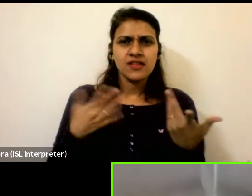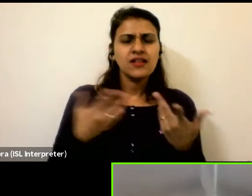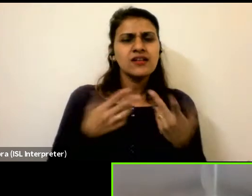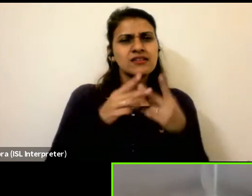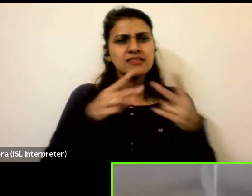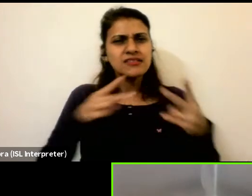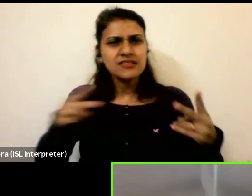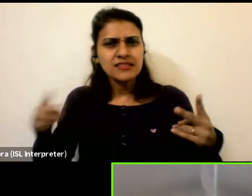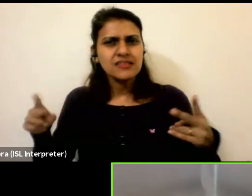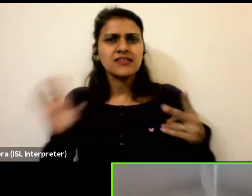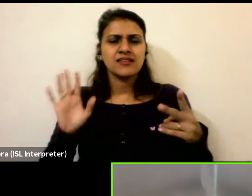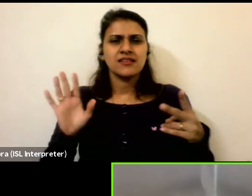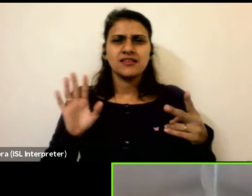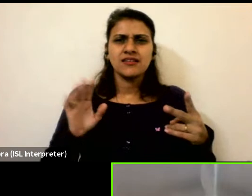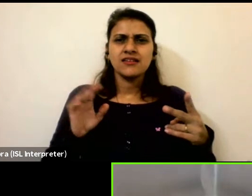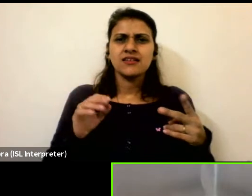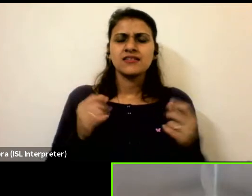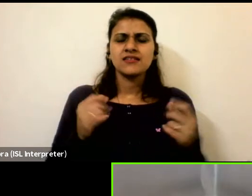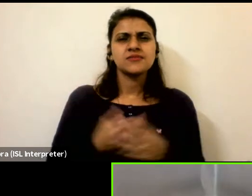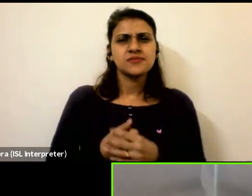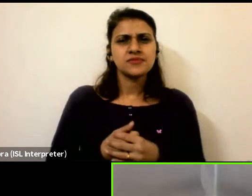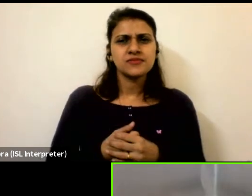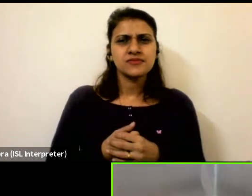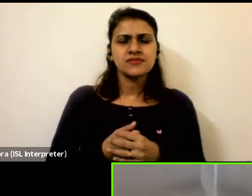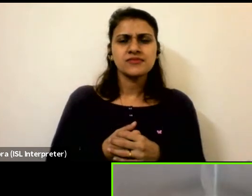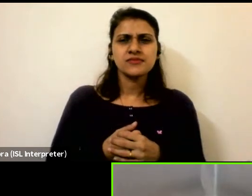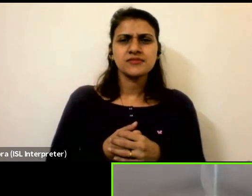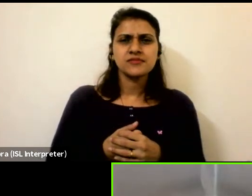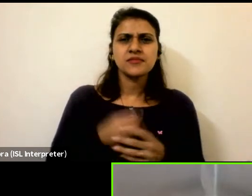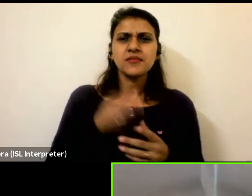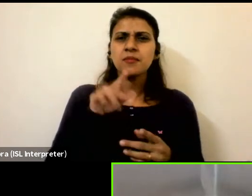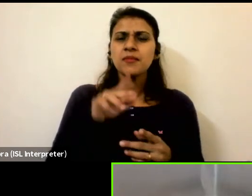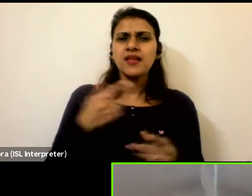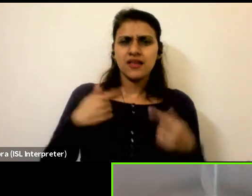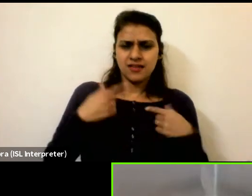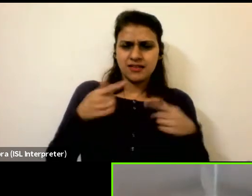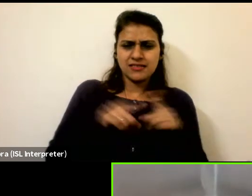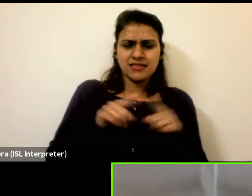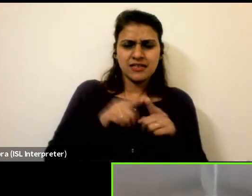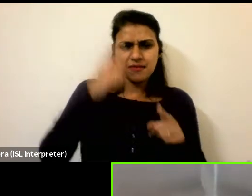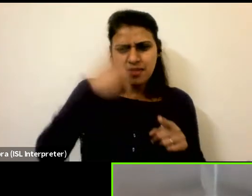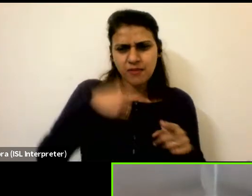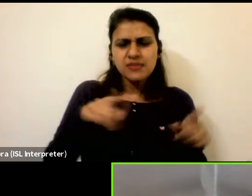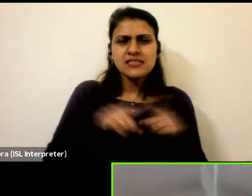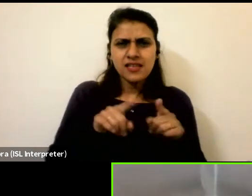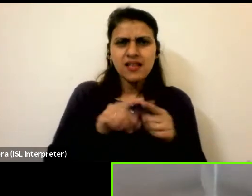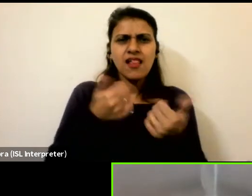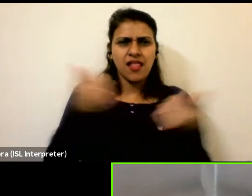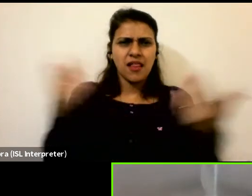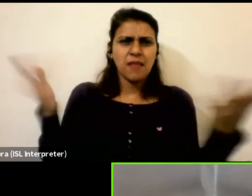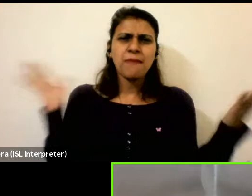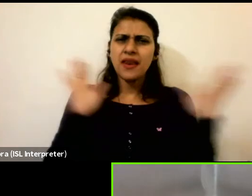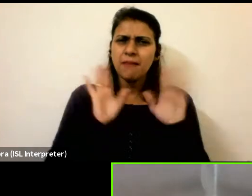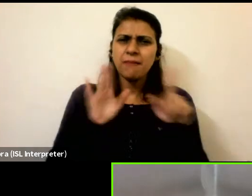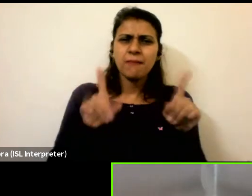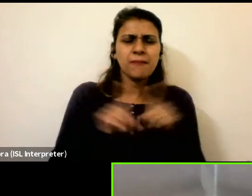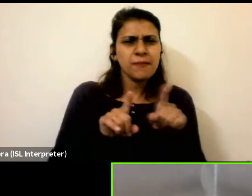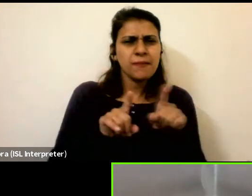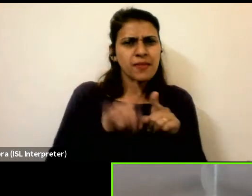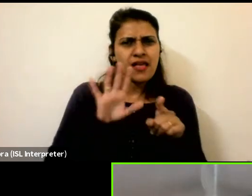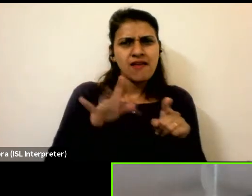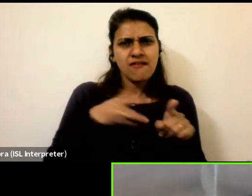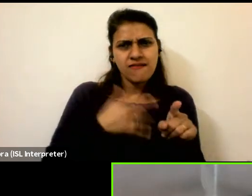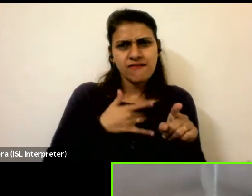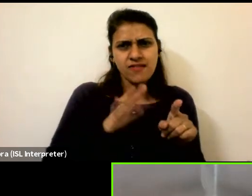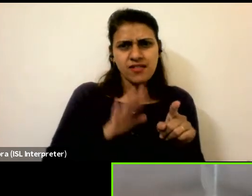kinds, but it's not only in respect of people like me, it's in respect of most people. Many